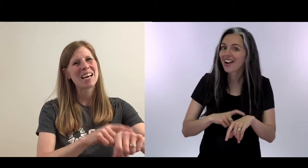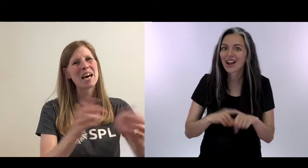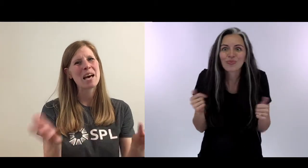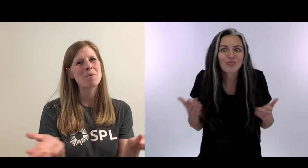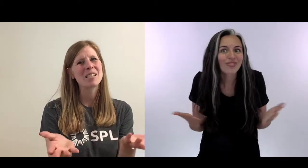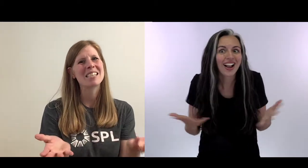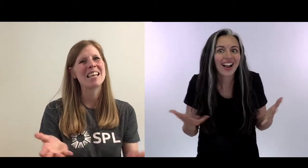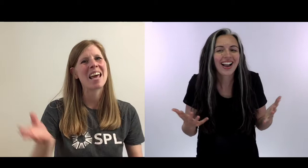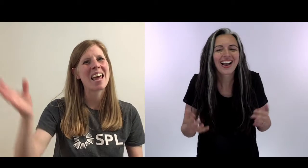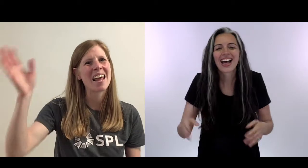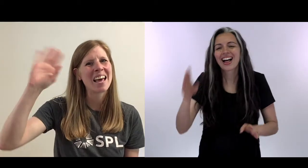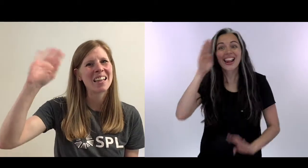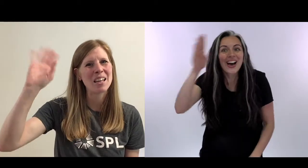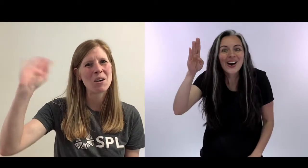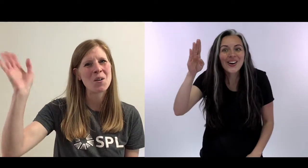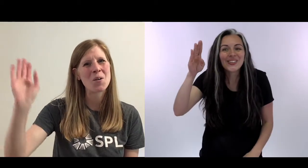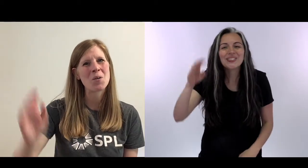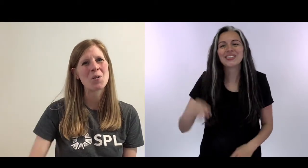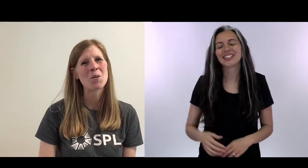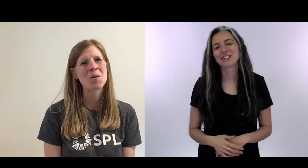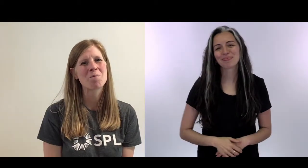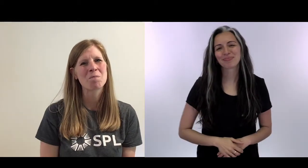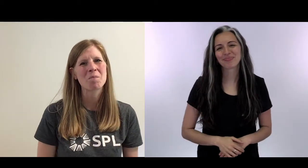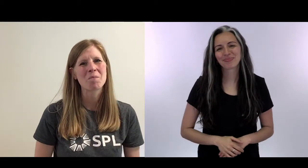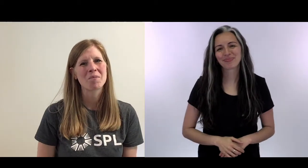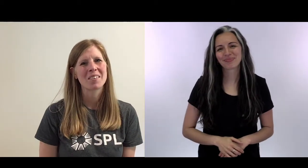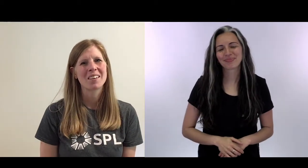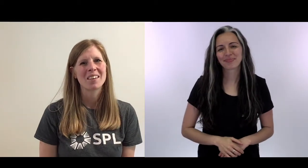it's time to say hello.